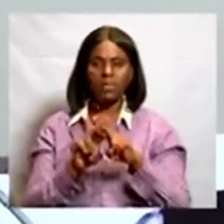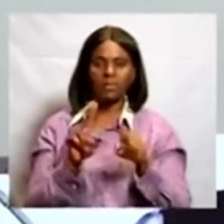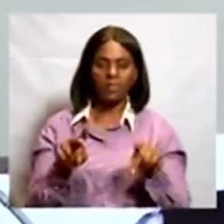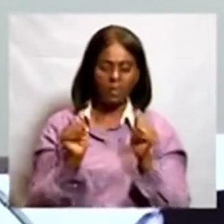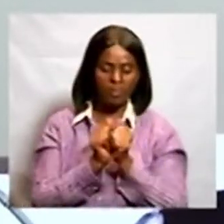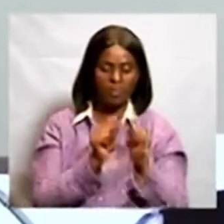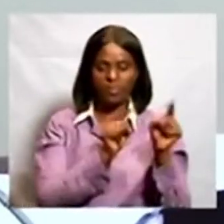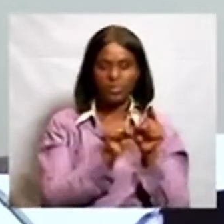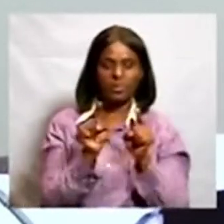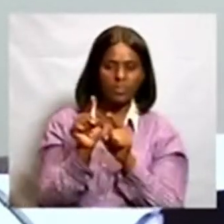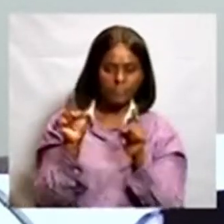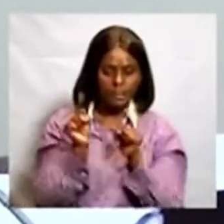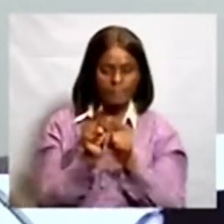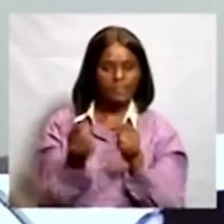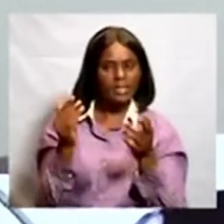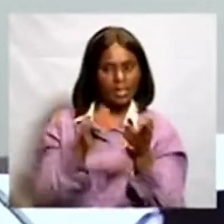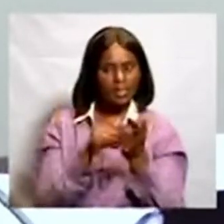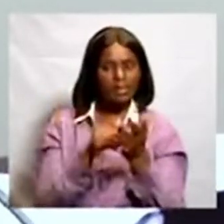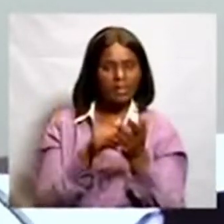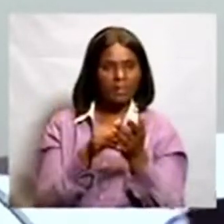and also the